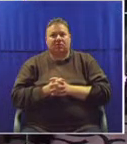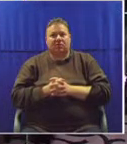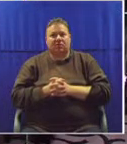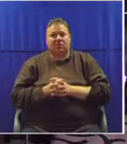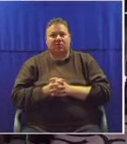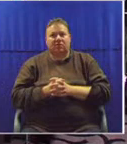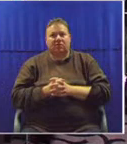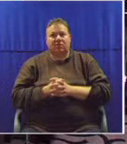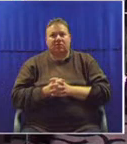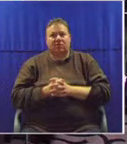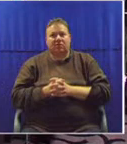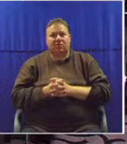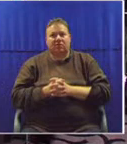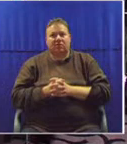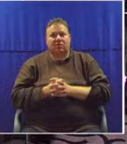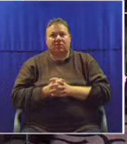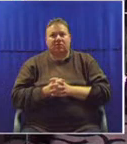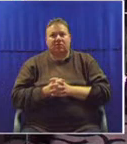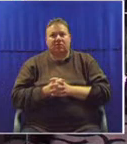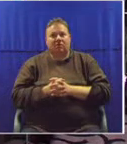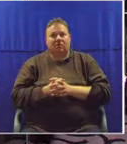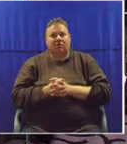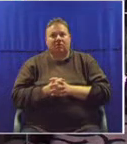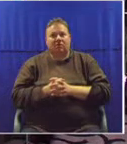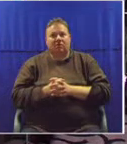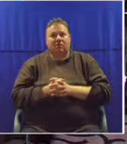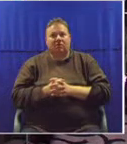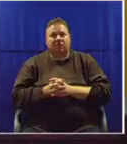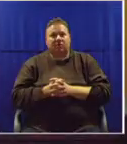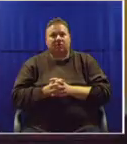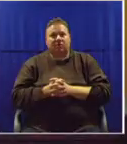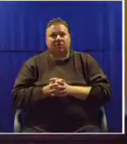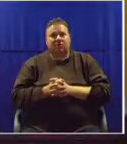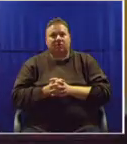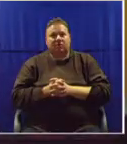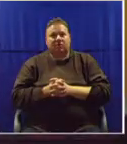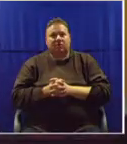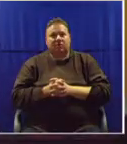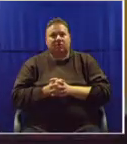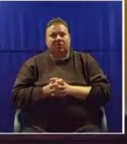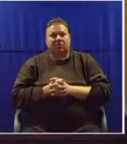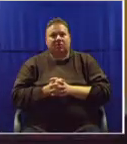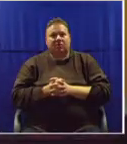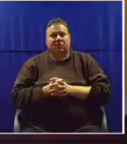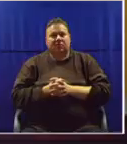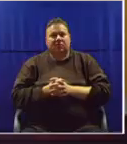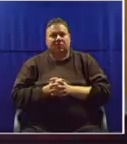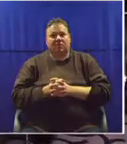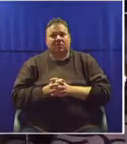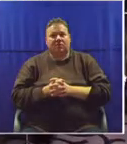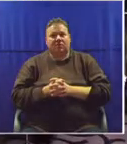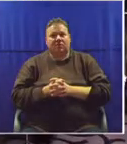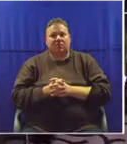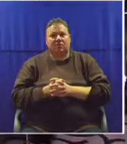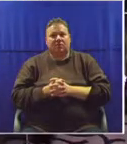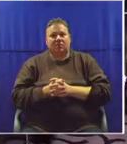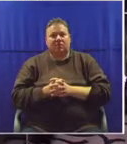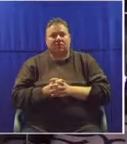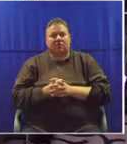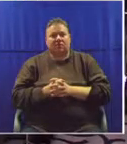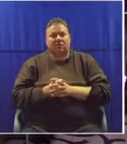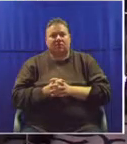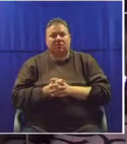Honorable. Honorable Tambo, take your seat. Take your seat. No,